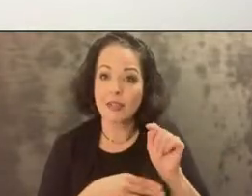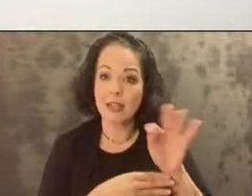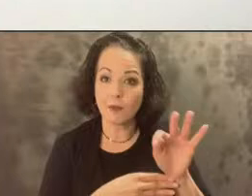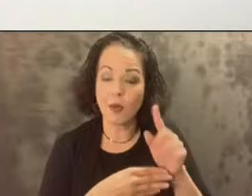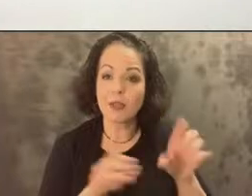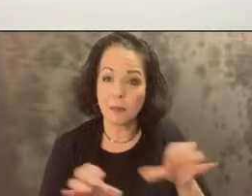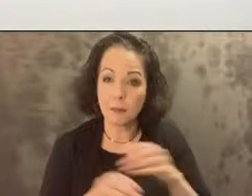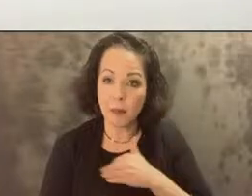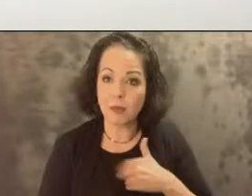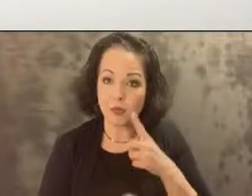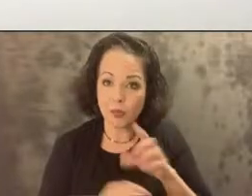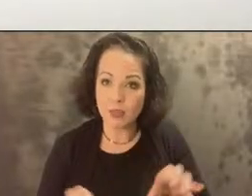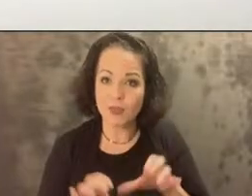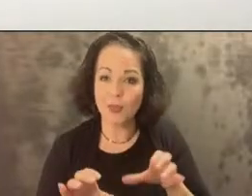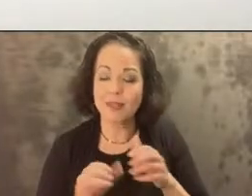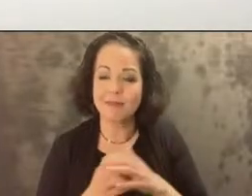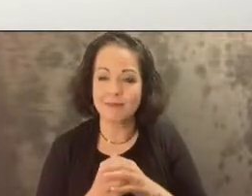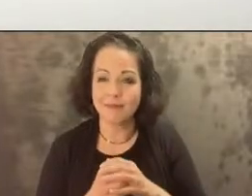doing.